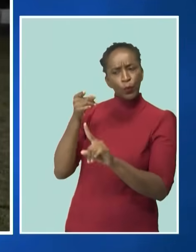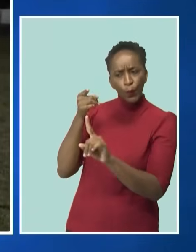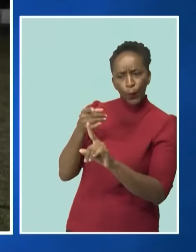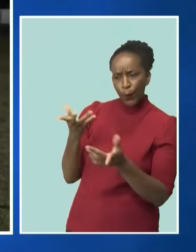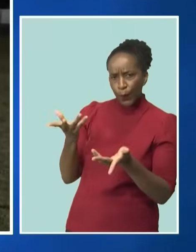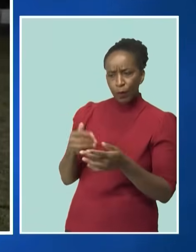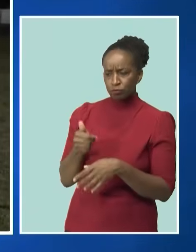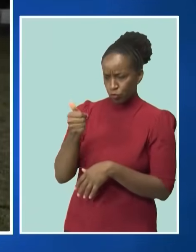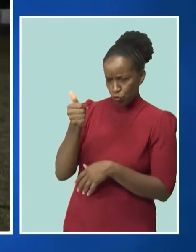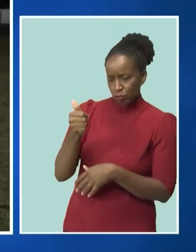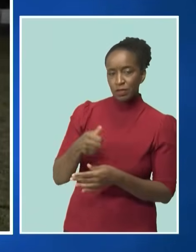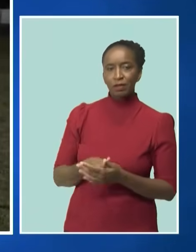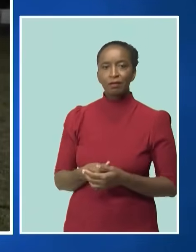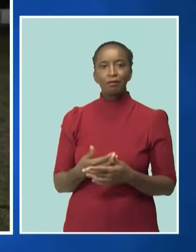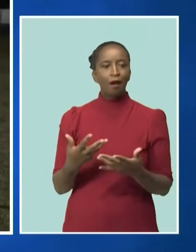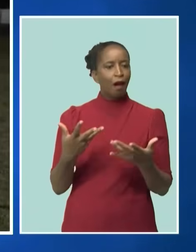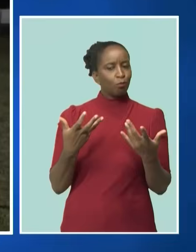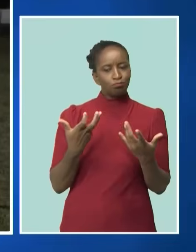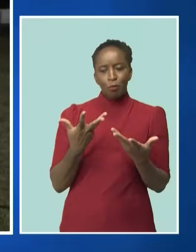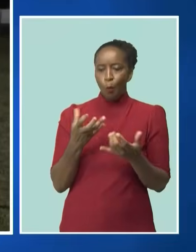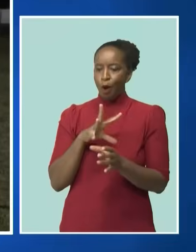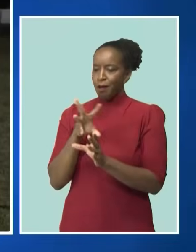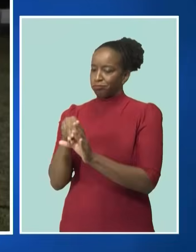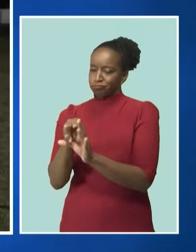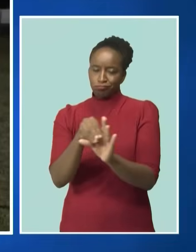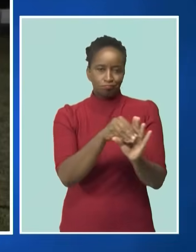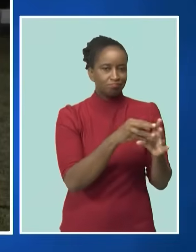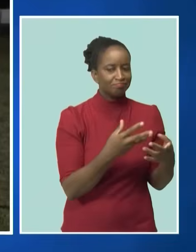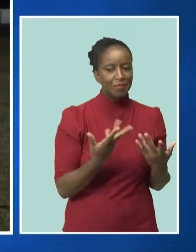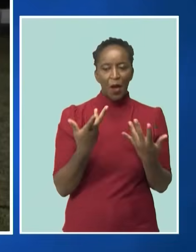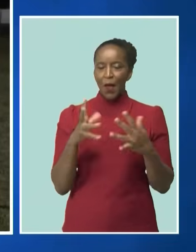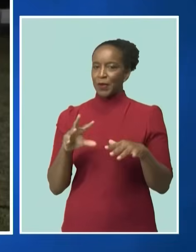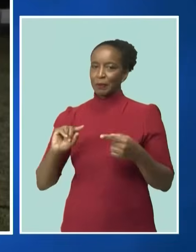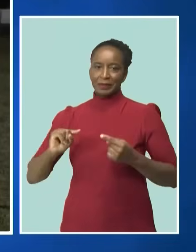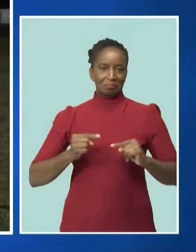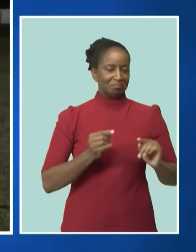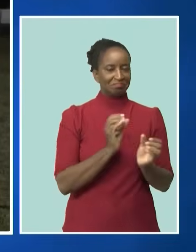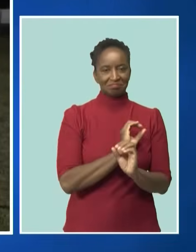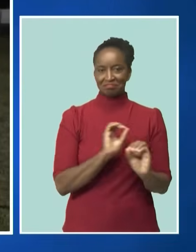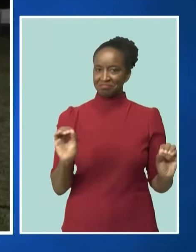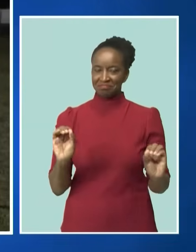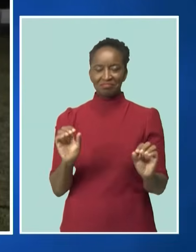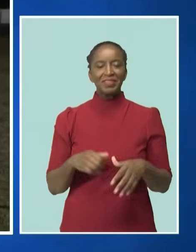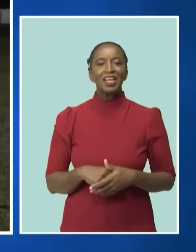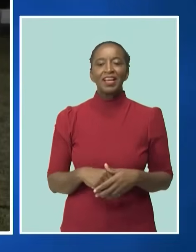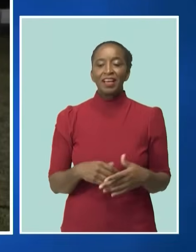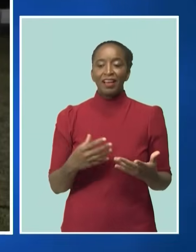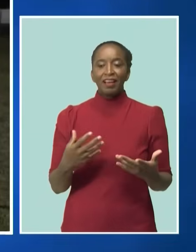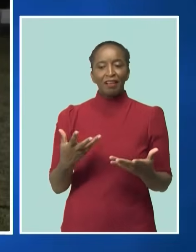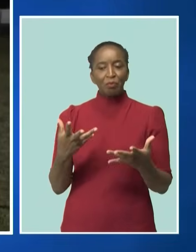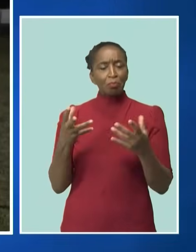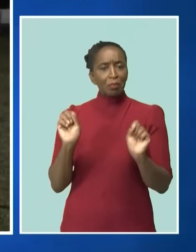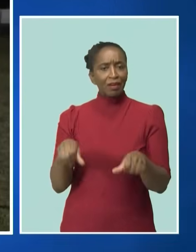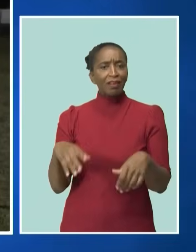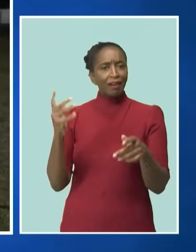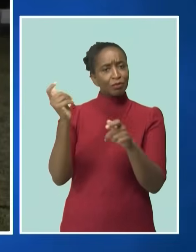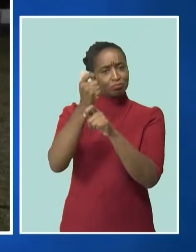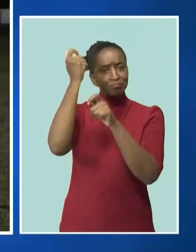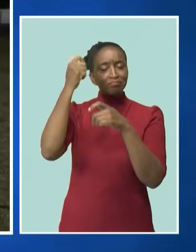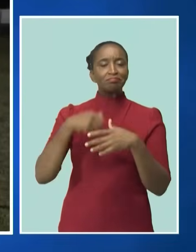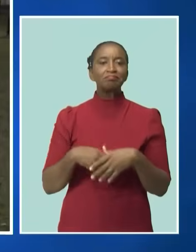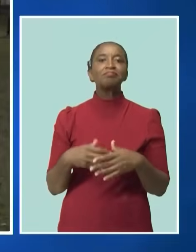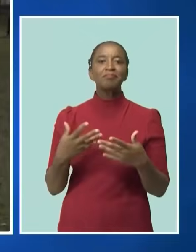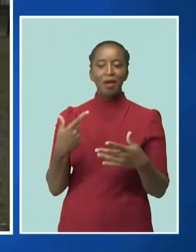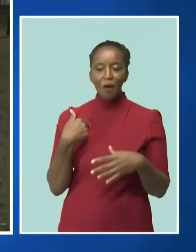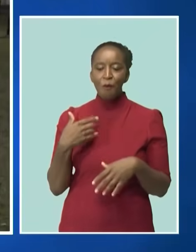goals, play as many games, try to be injury-free, win the tournament, and at least try to achieve maybe best